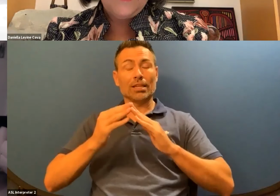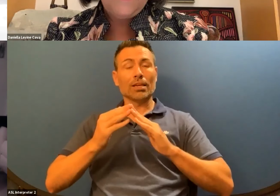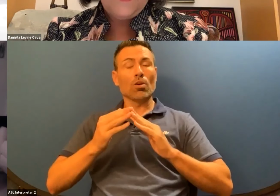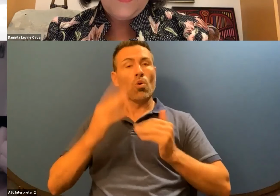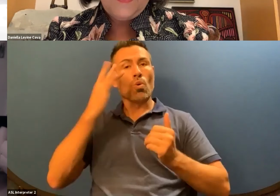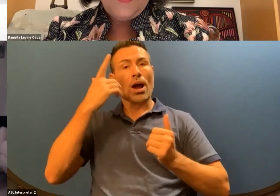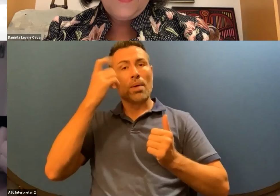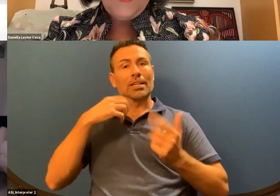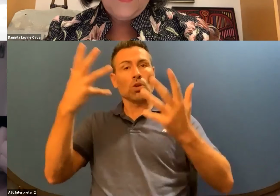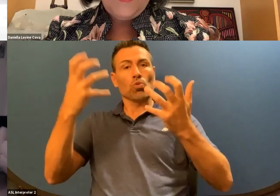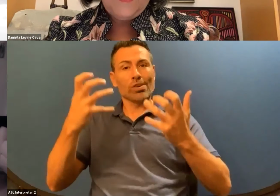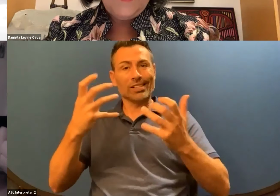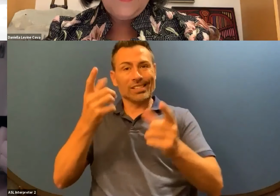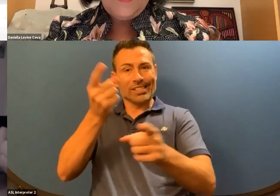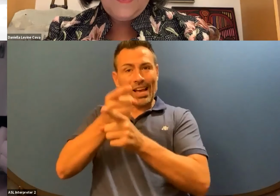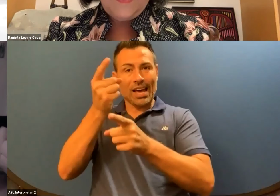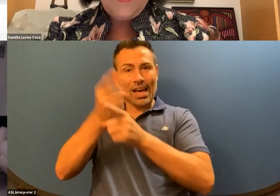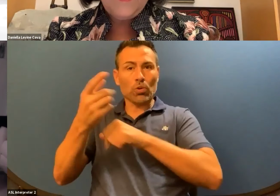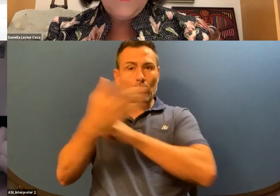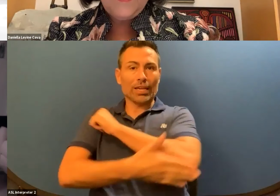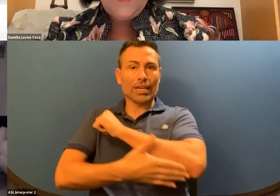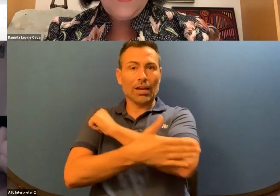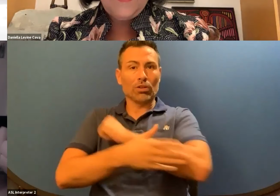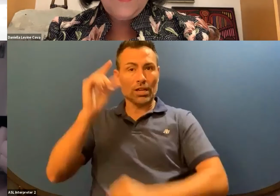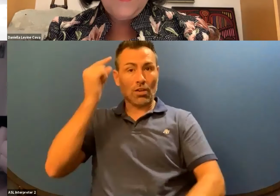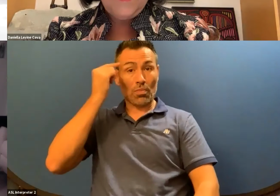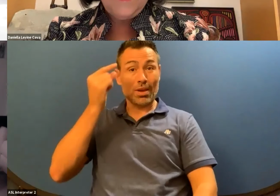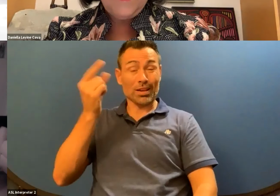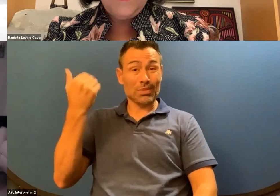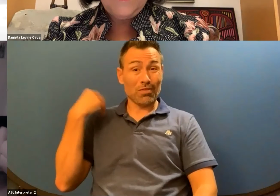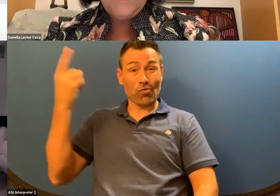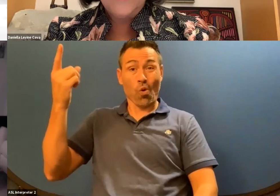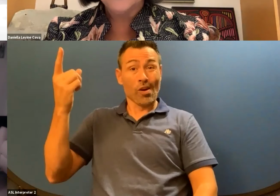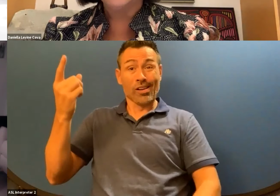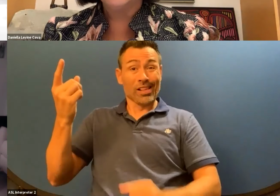county government, which at that point, county government was failing them at every turn.